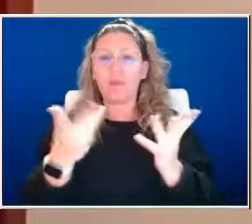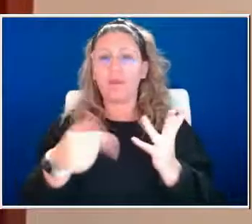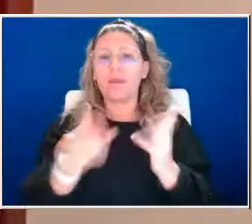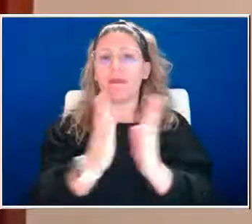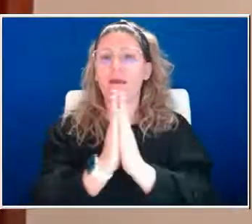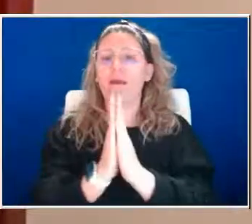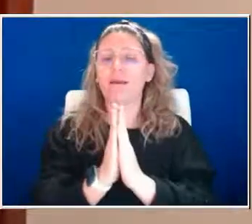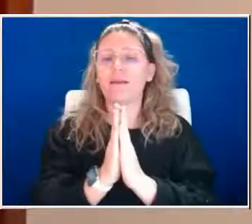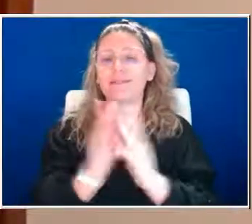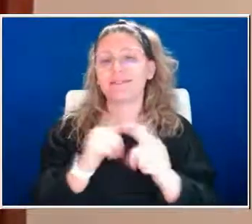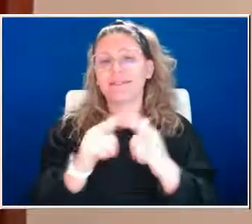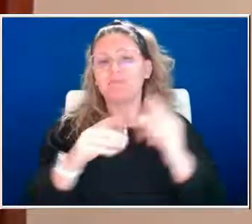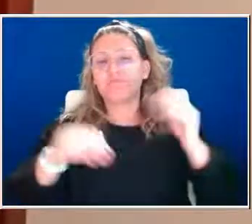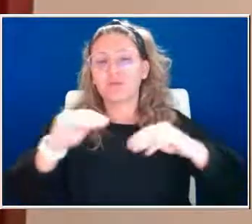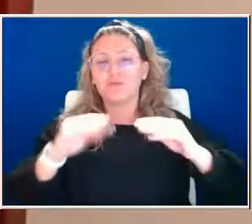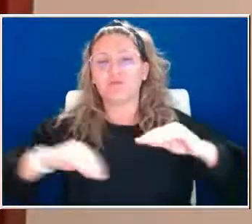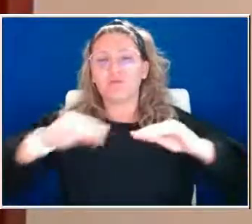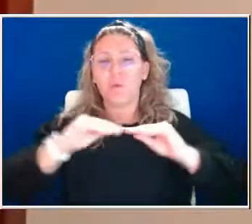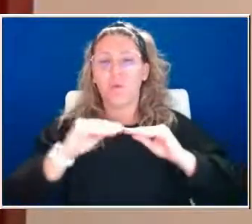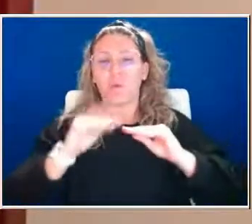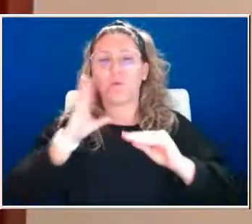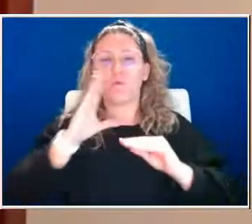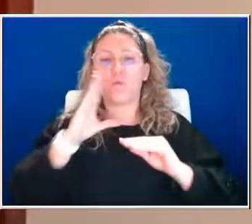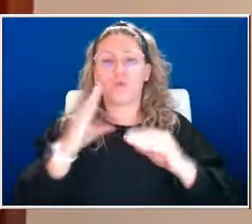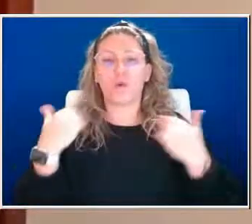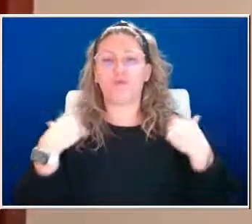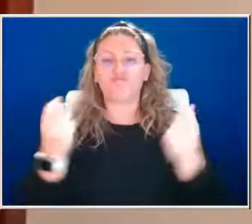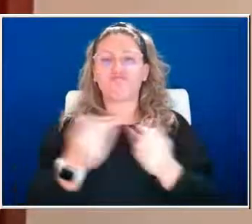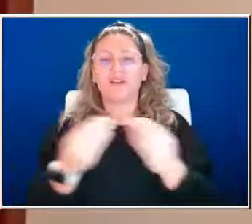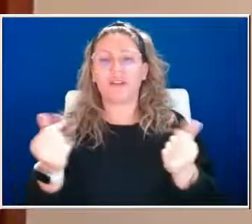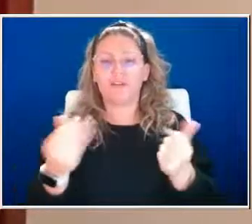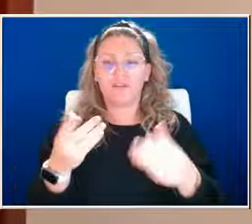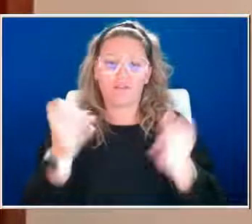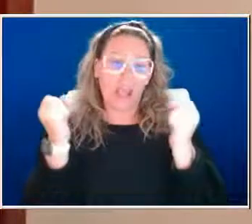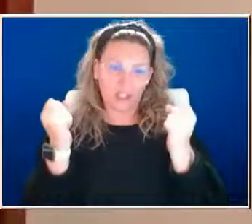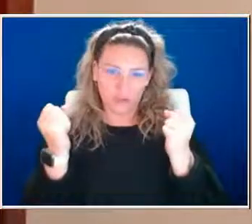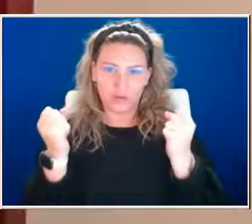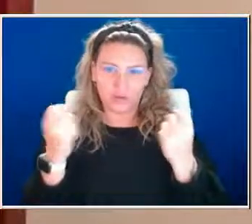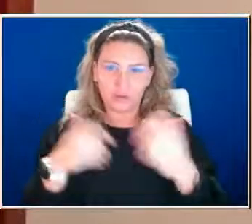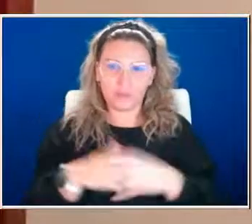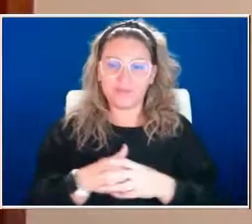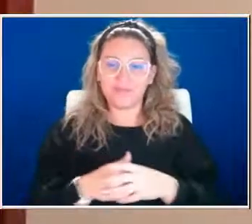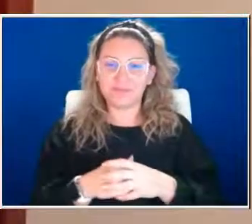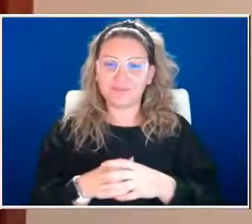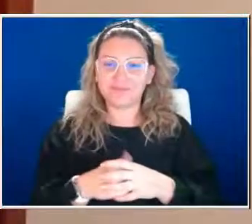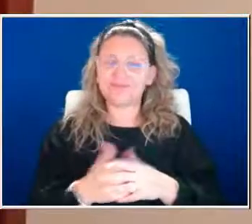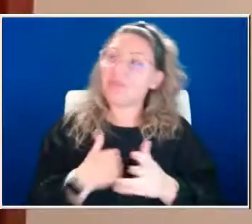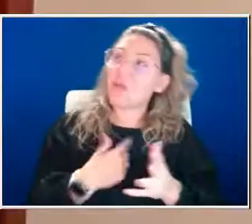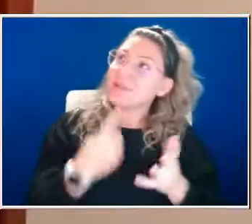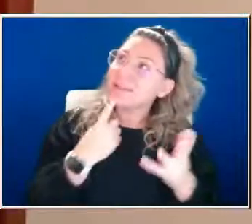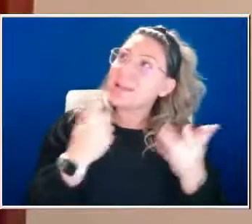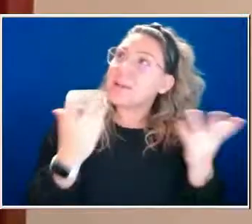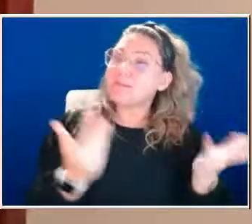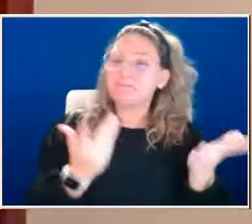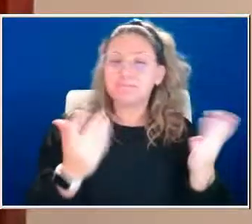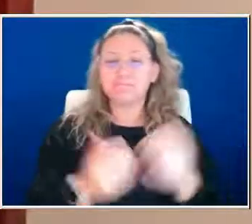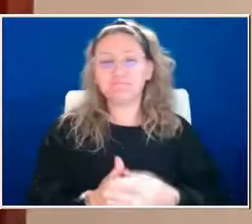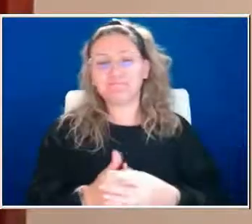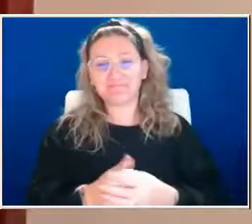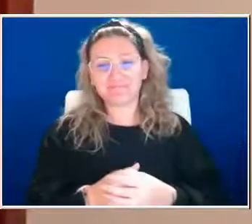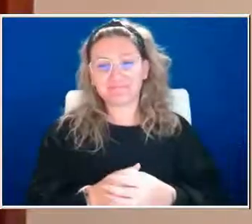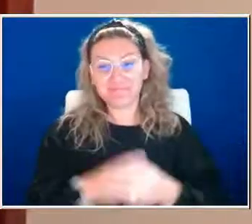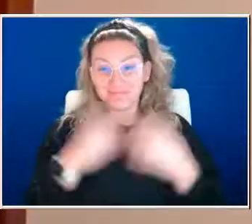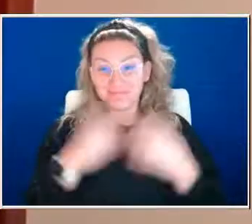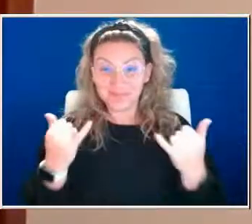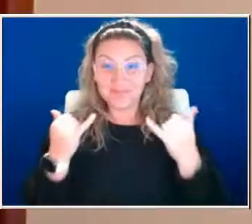also moved it around a bit more, I think I would have recovered even faster. So I would say right